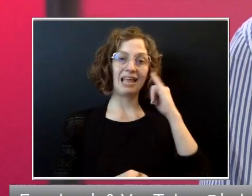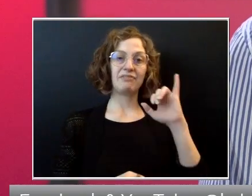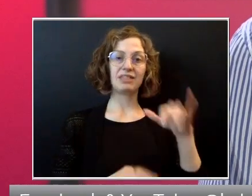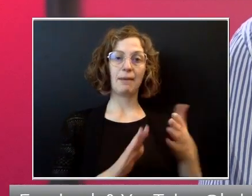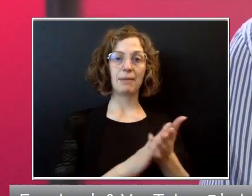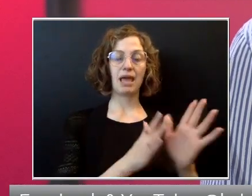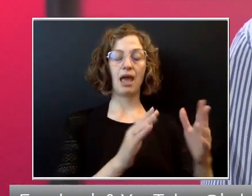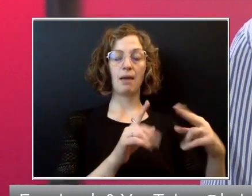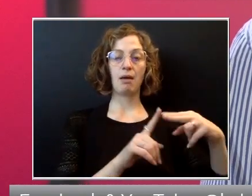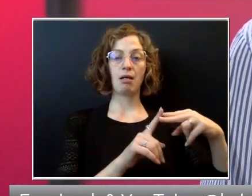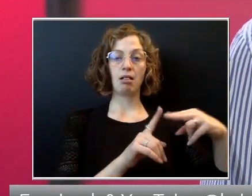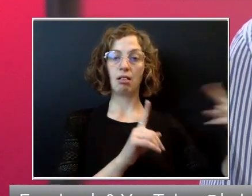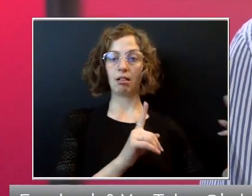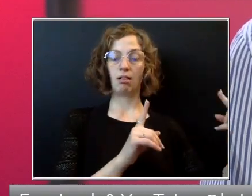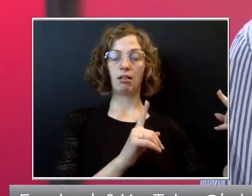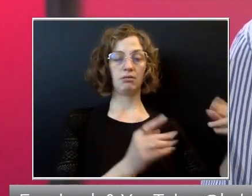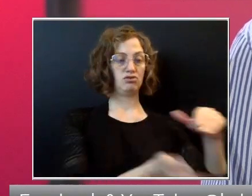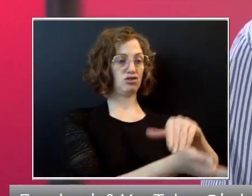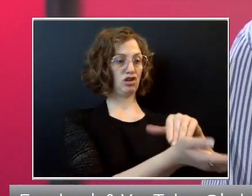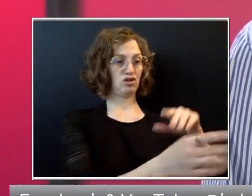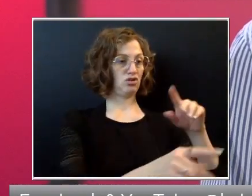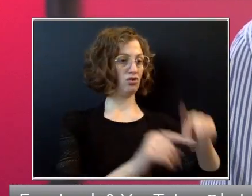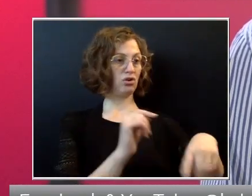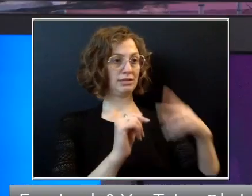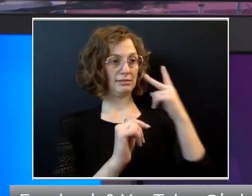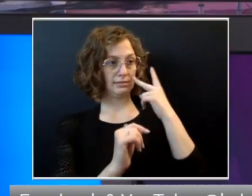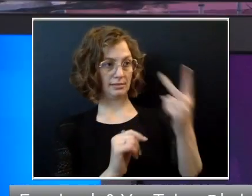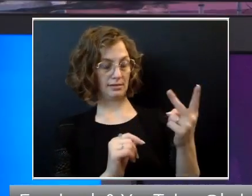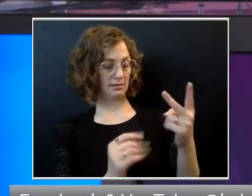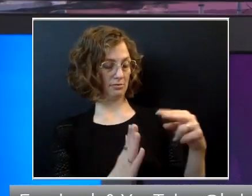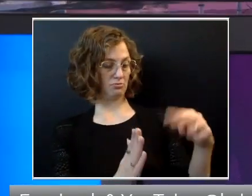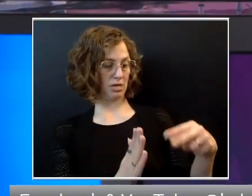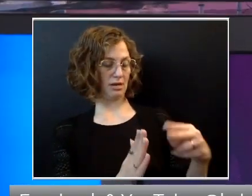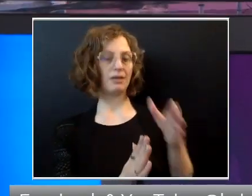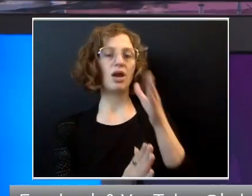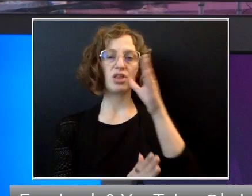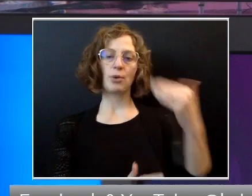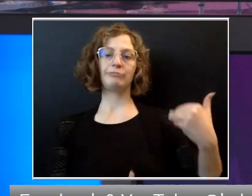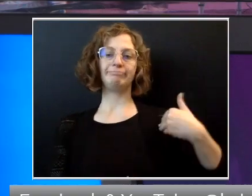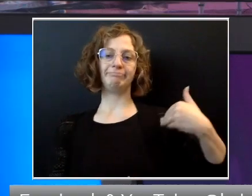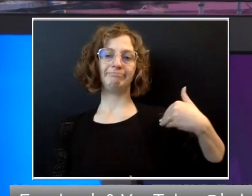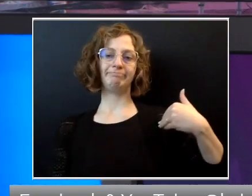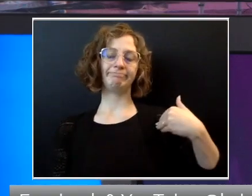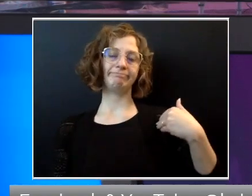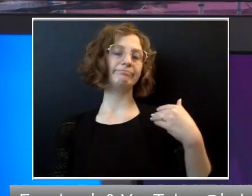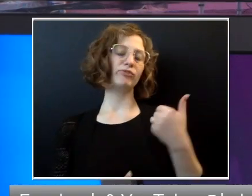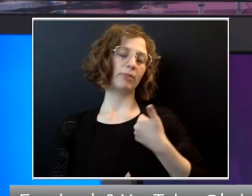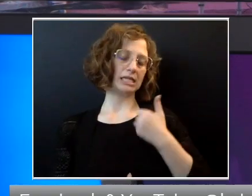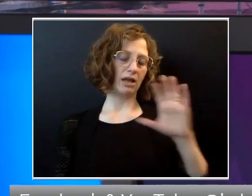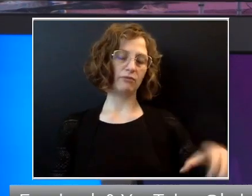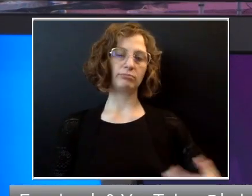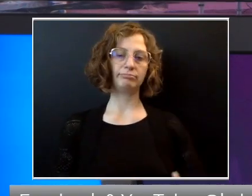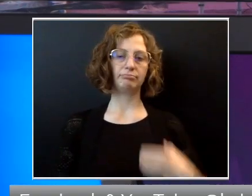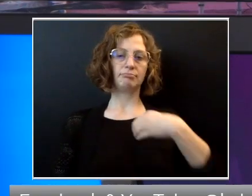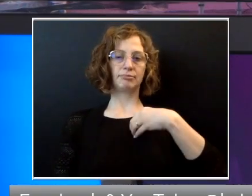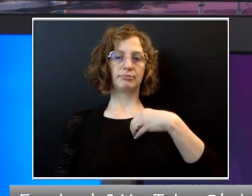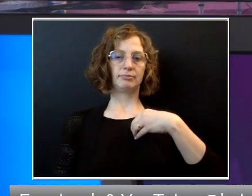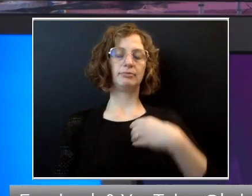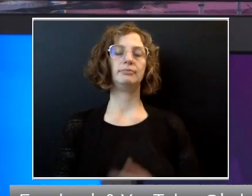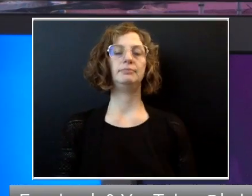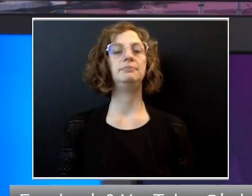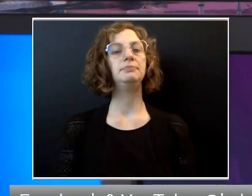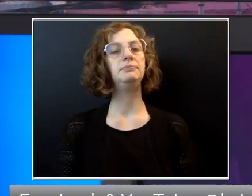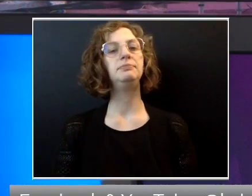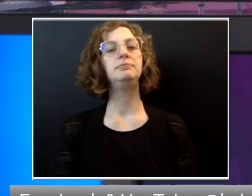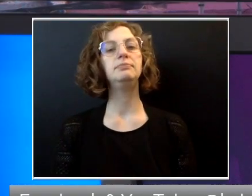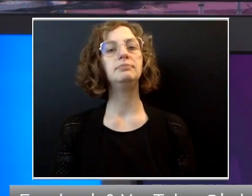me manually interrogate my device. So Dr. Barenbaum, what are you hoping to get from that data that gets sent back